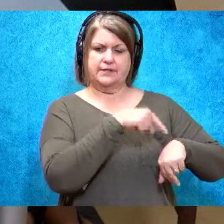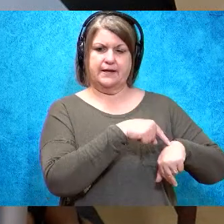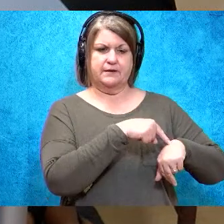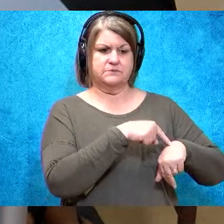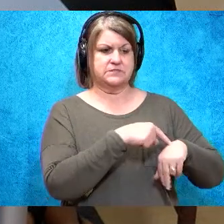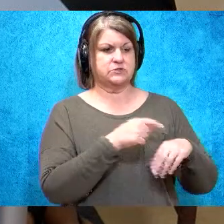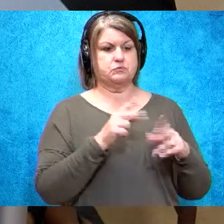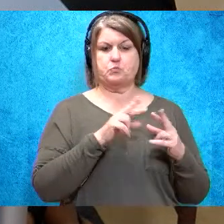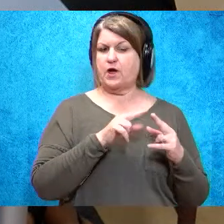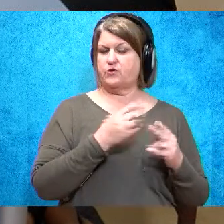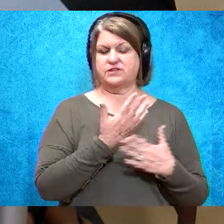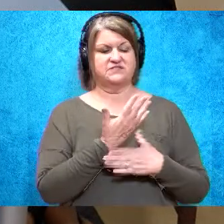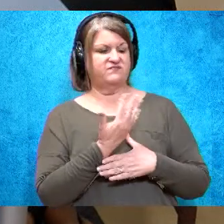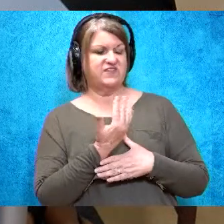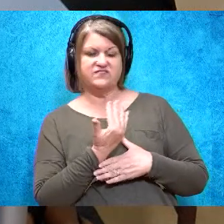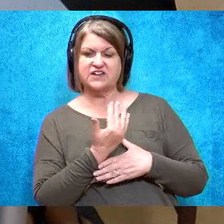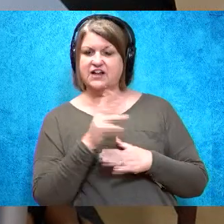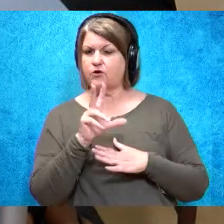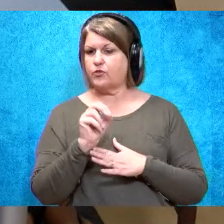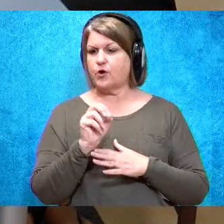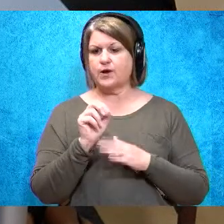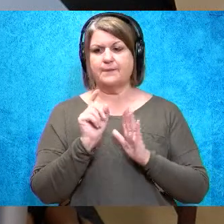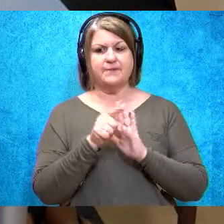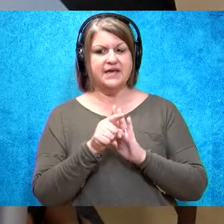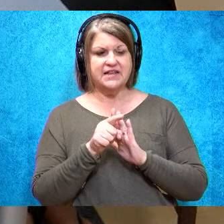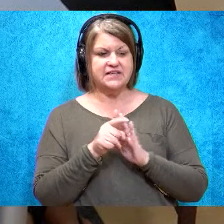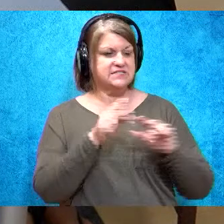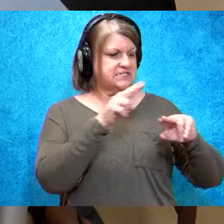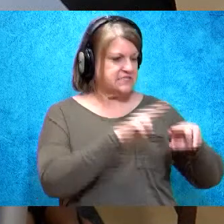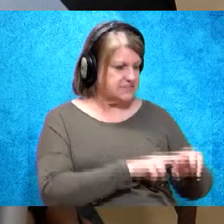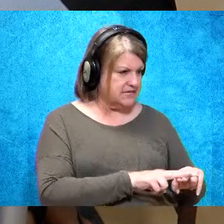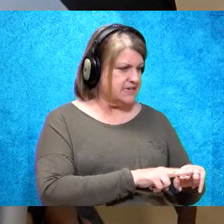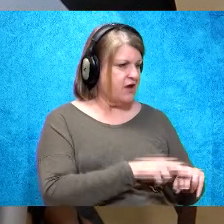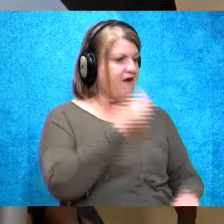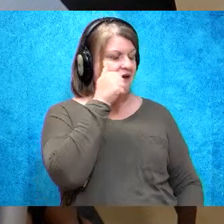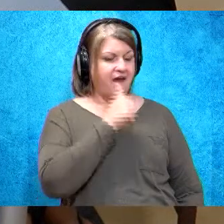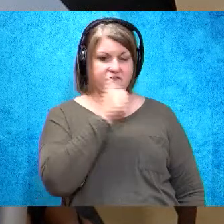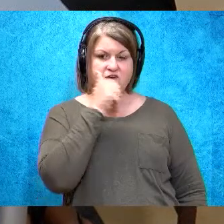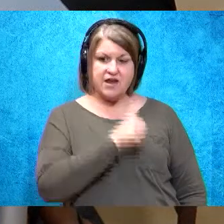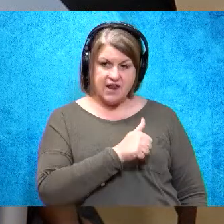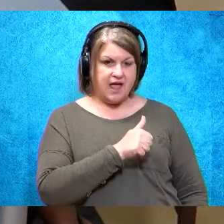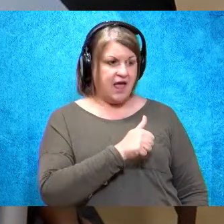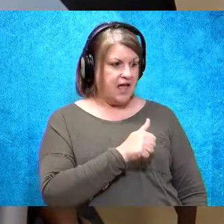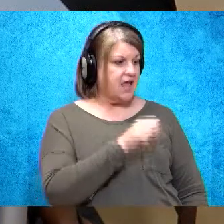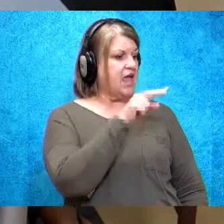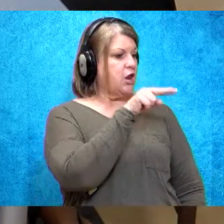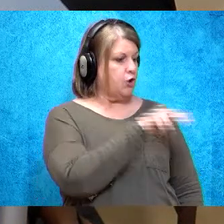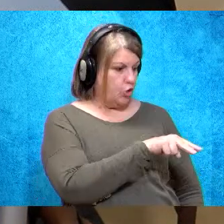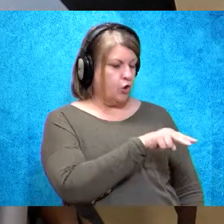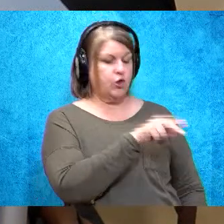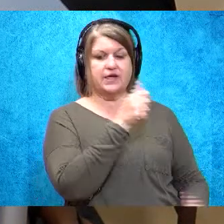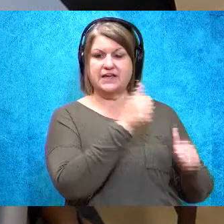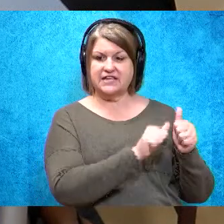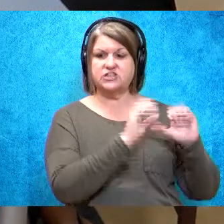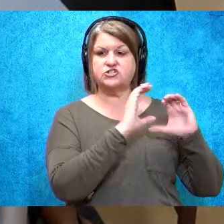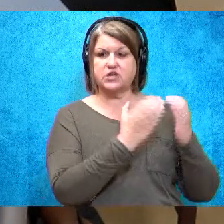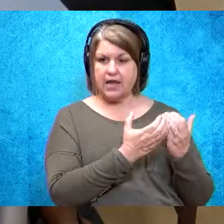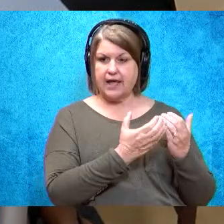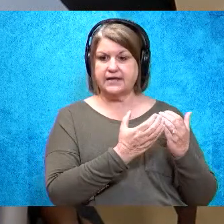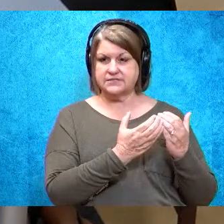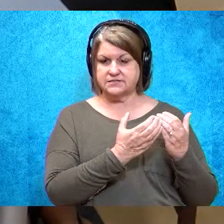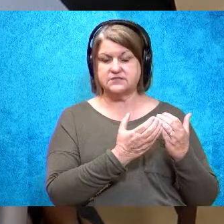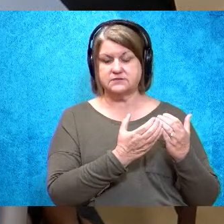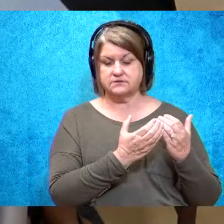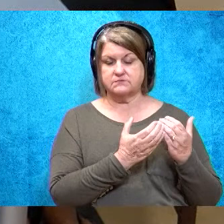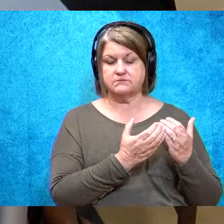minutes, sit down every day and look at each class at least once a day. Make sure that